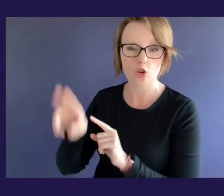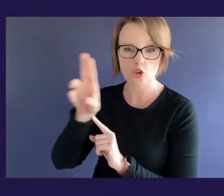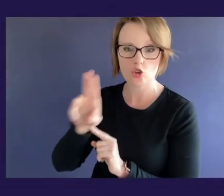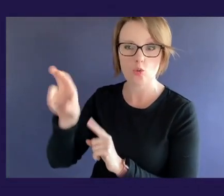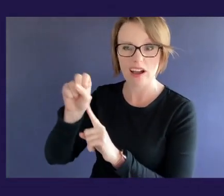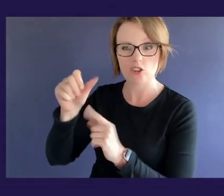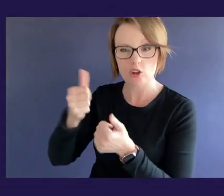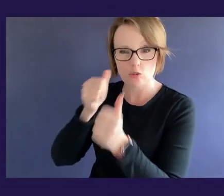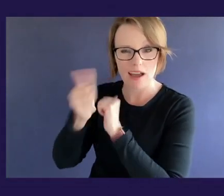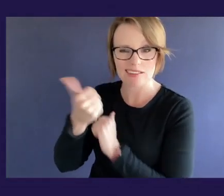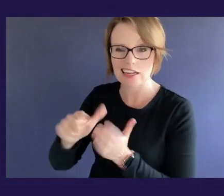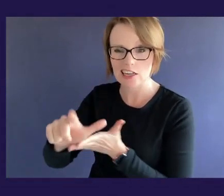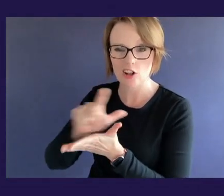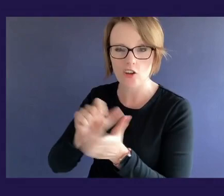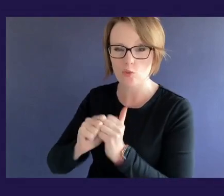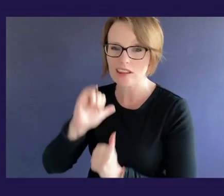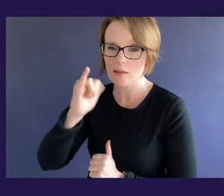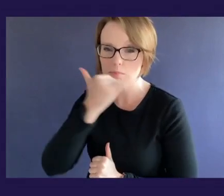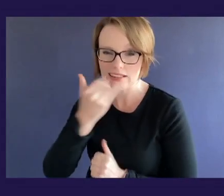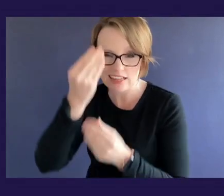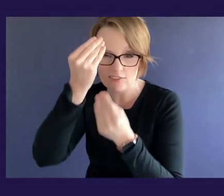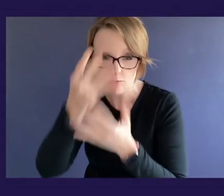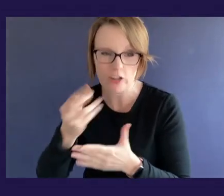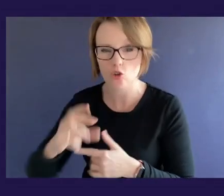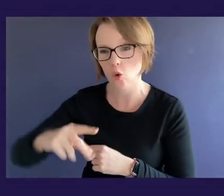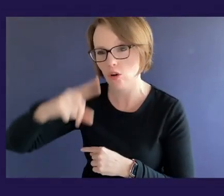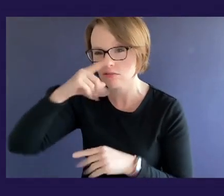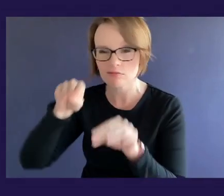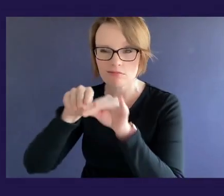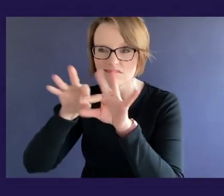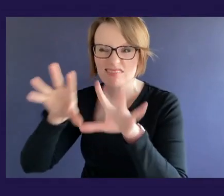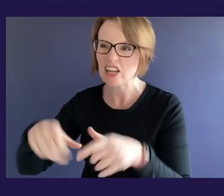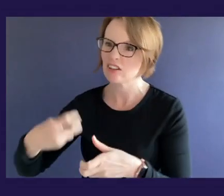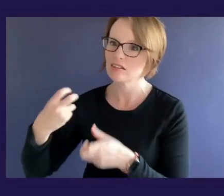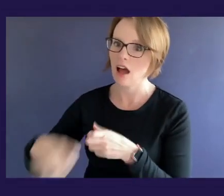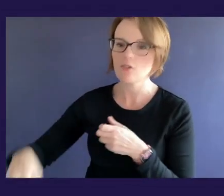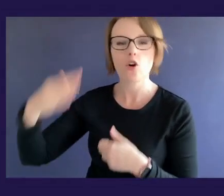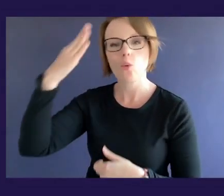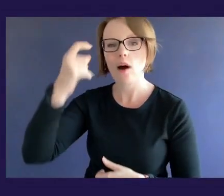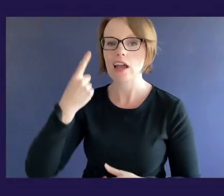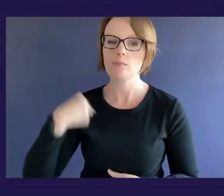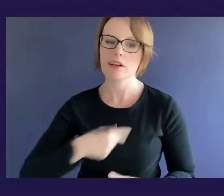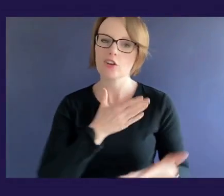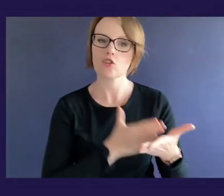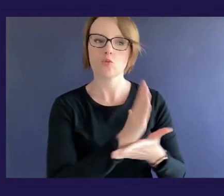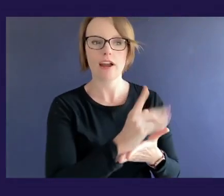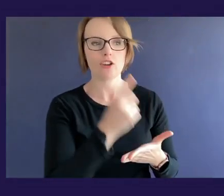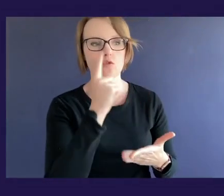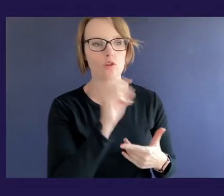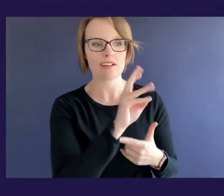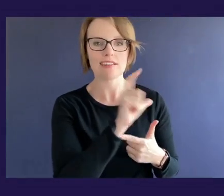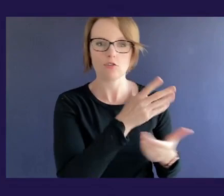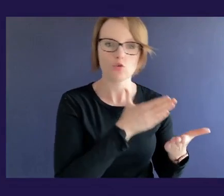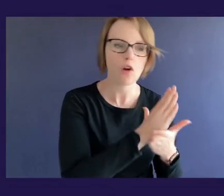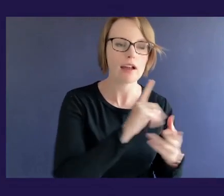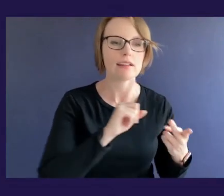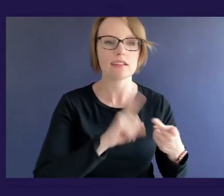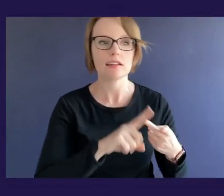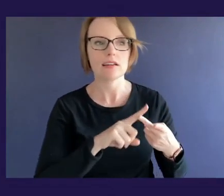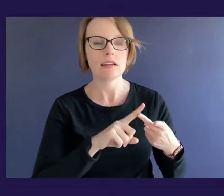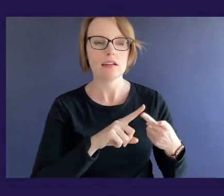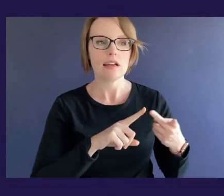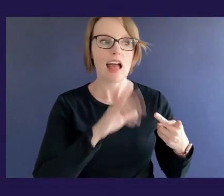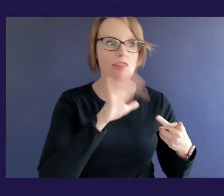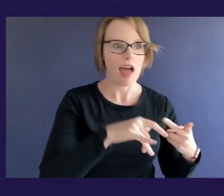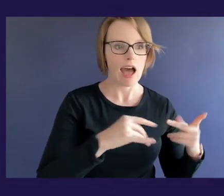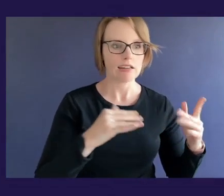disinformation, given just the tension between protecting civil liberties and protecting public health. And that is kind of an ongoing issue